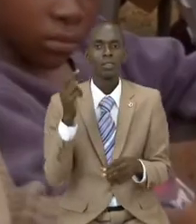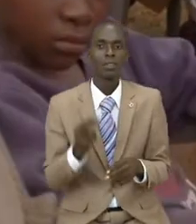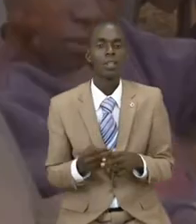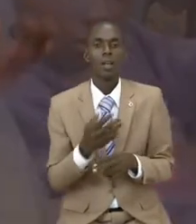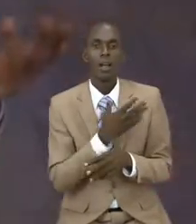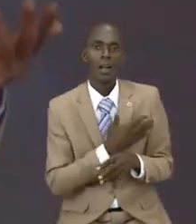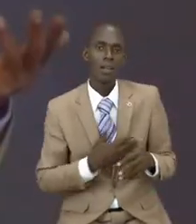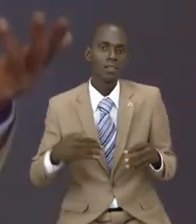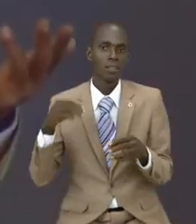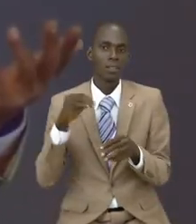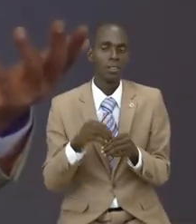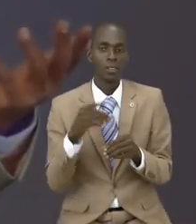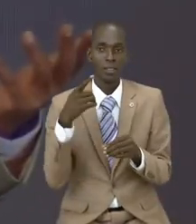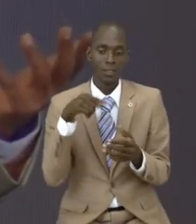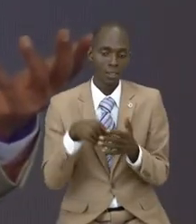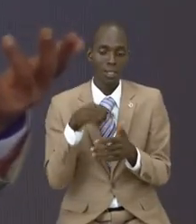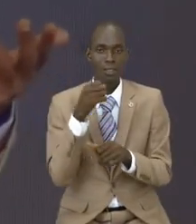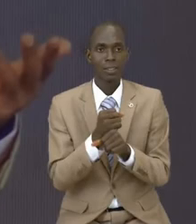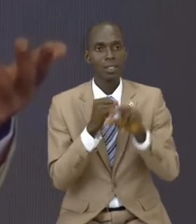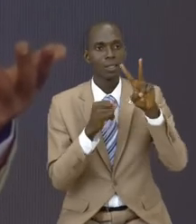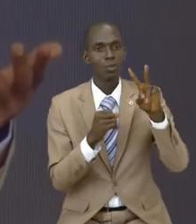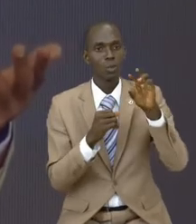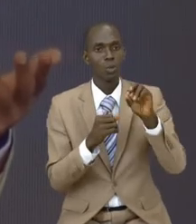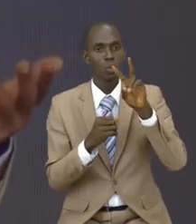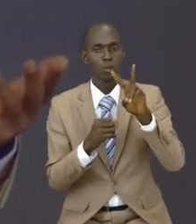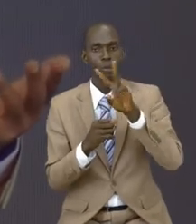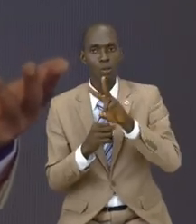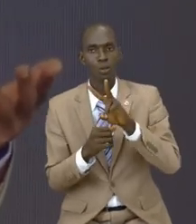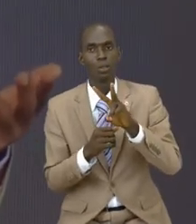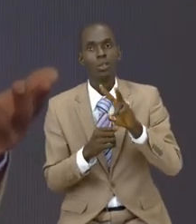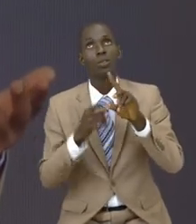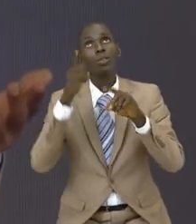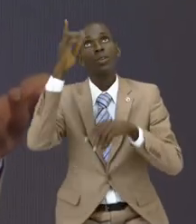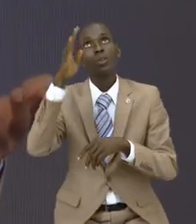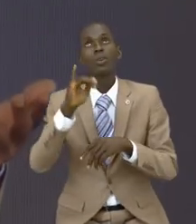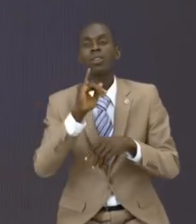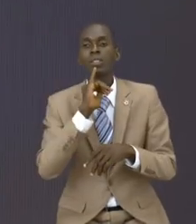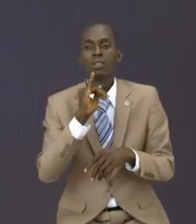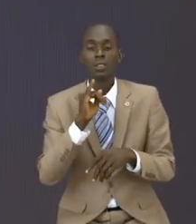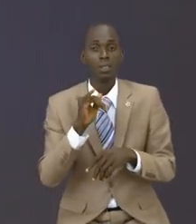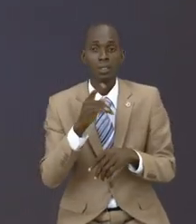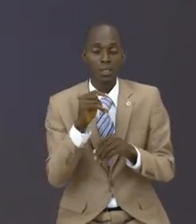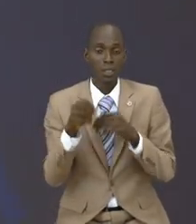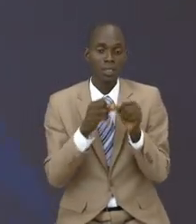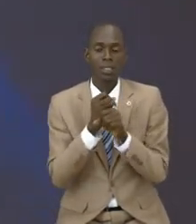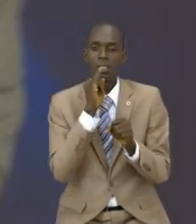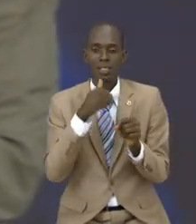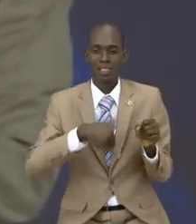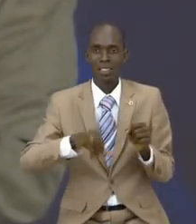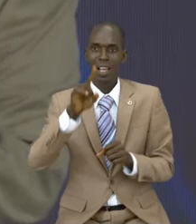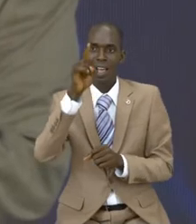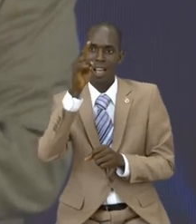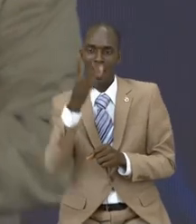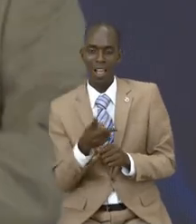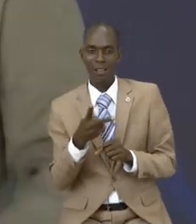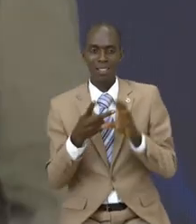year 2022 is still about half. And the next